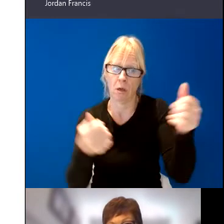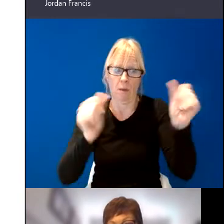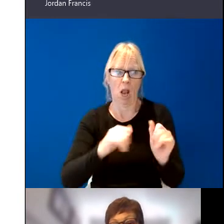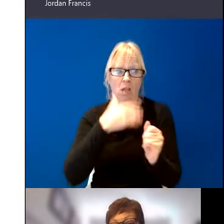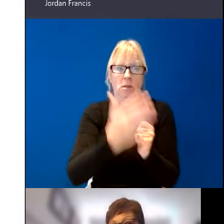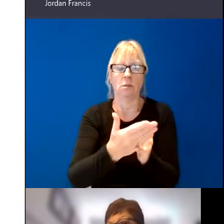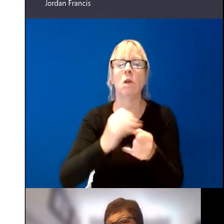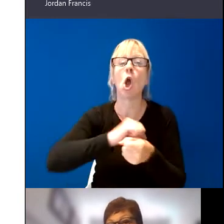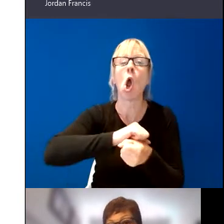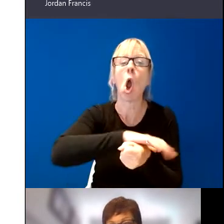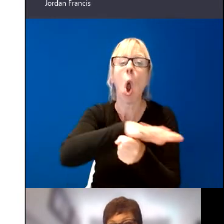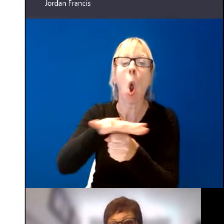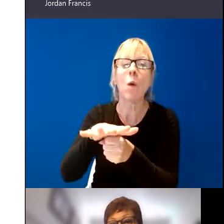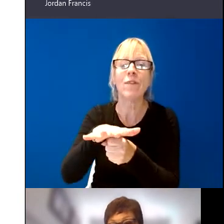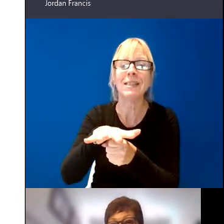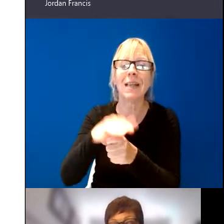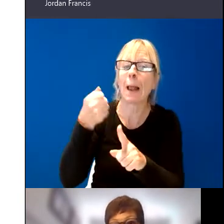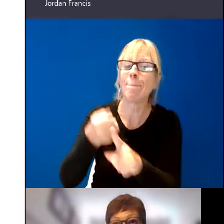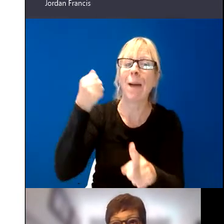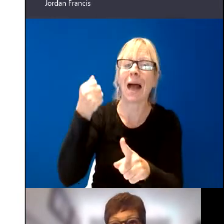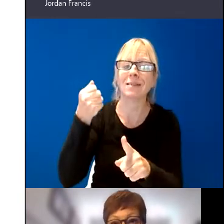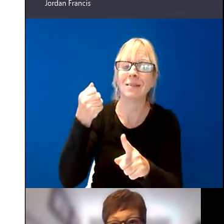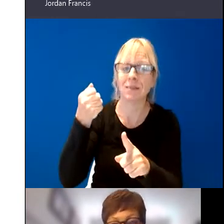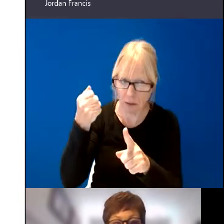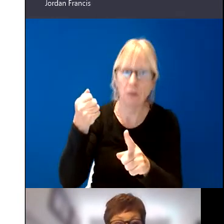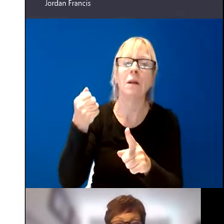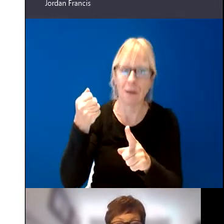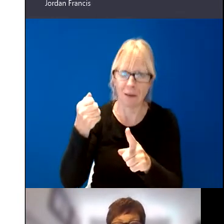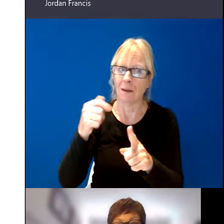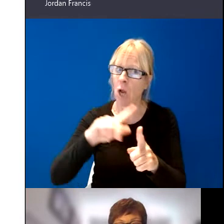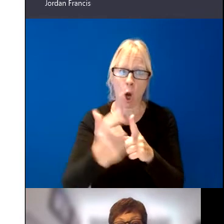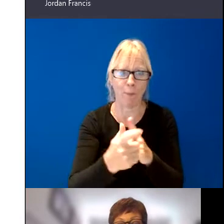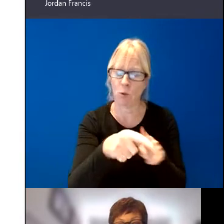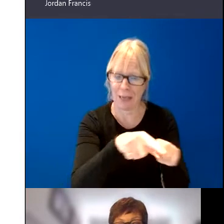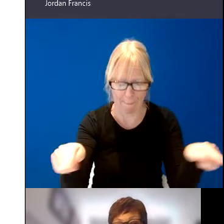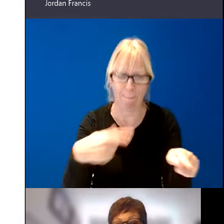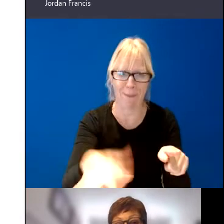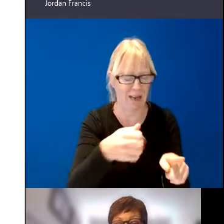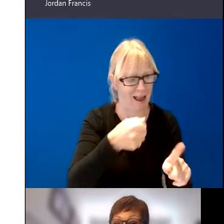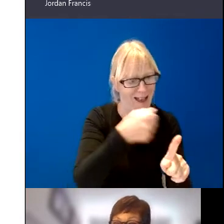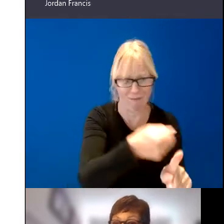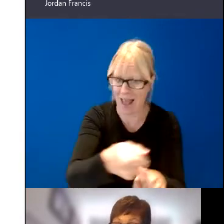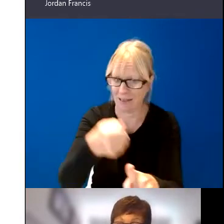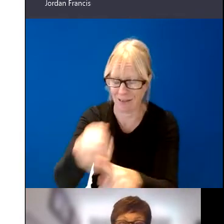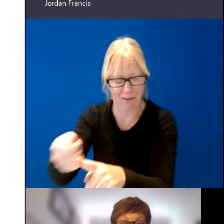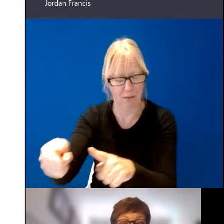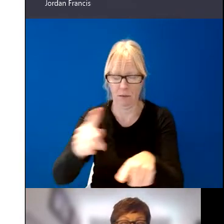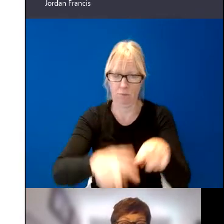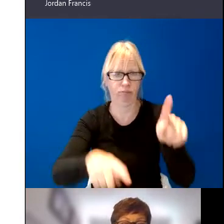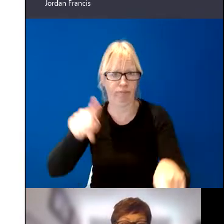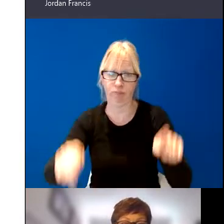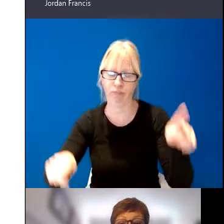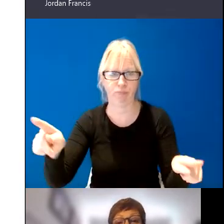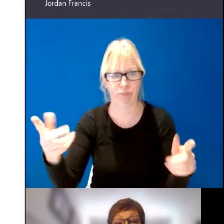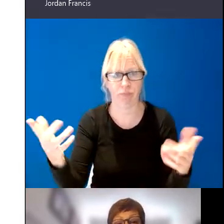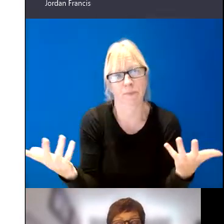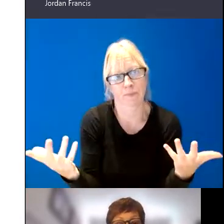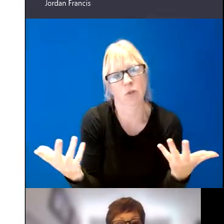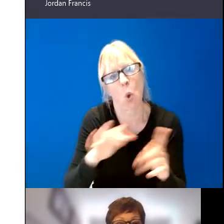harsh spotlight on our communities and the differential impacts that COVID has had between different communities. So it's a bit about mitigating the legacy of